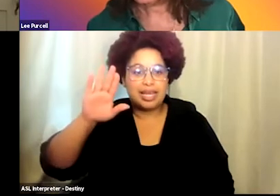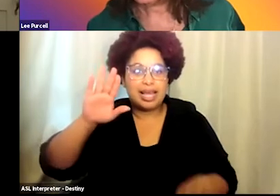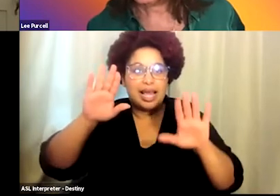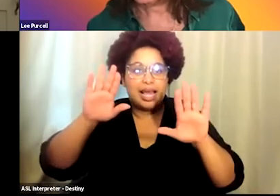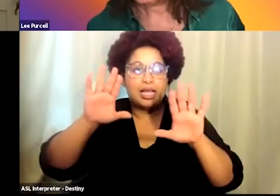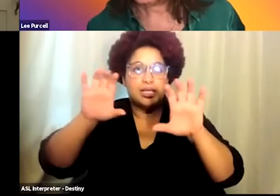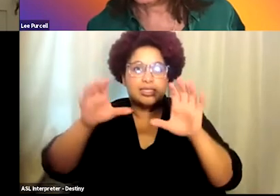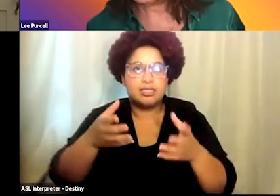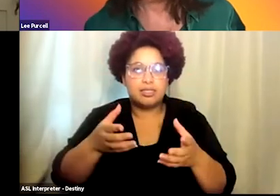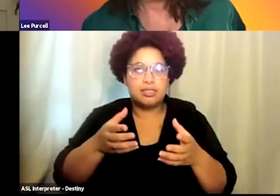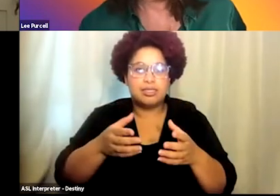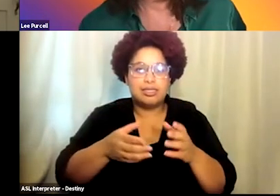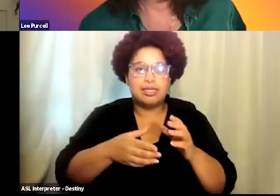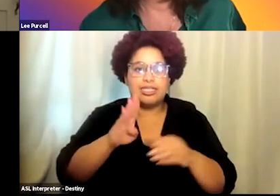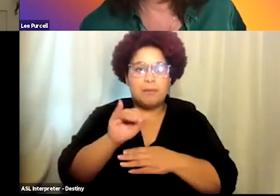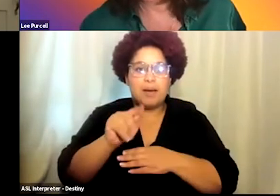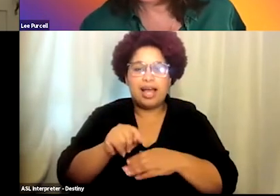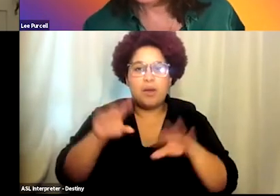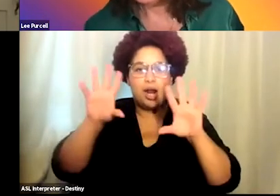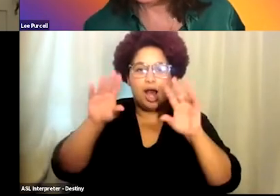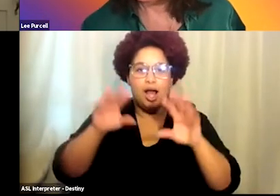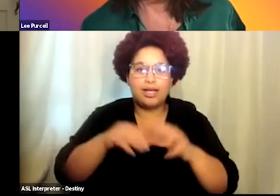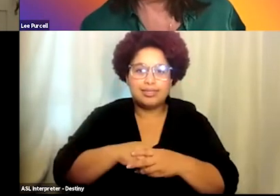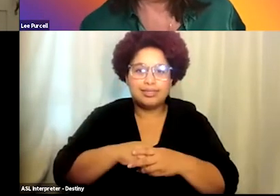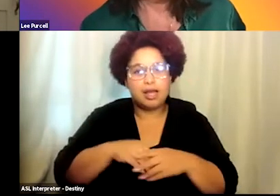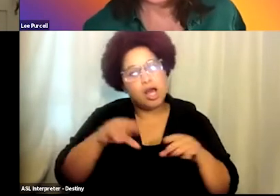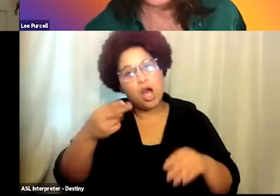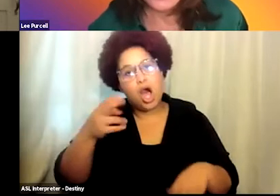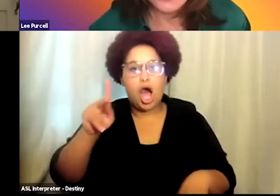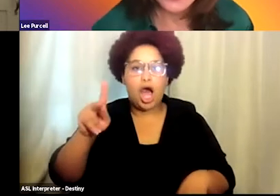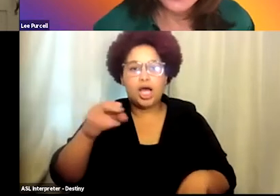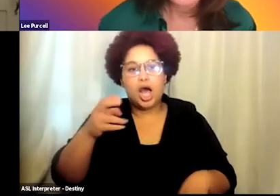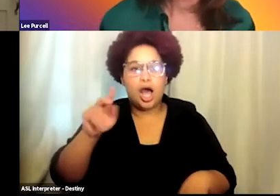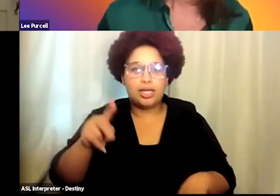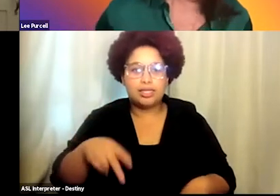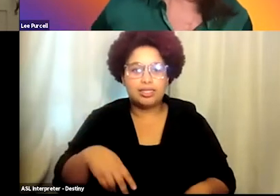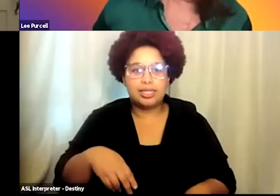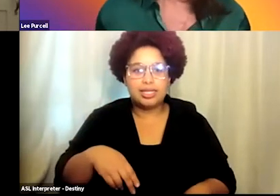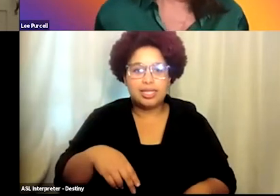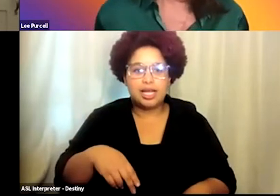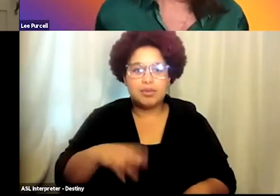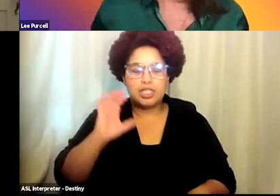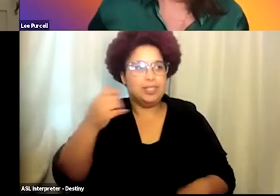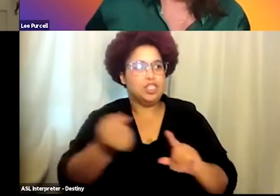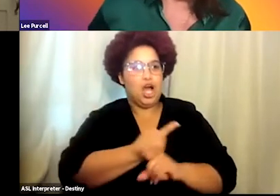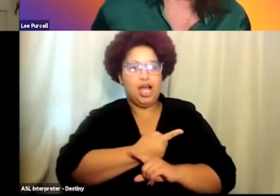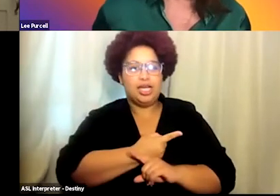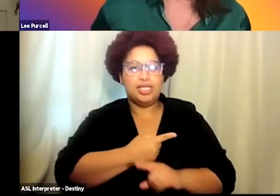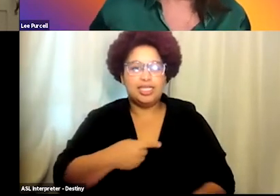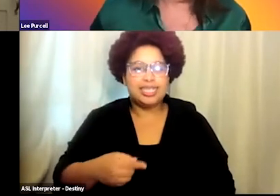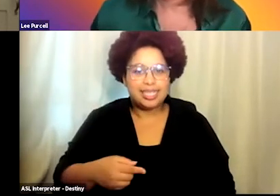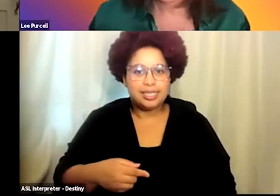his butt and just go honk honk, honk. And it was so bizarre.